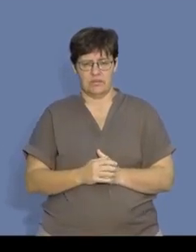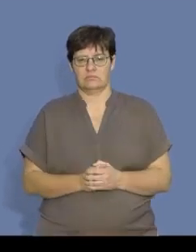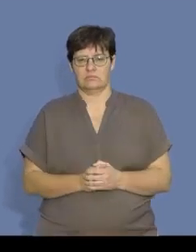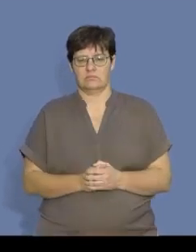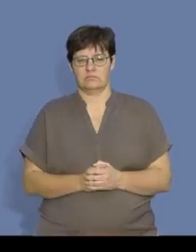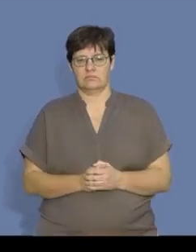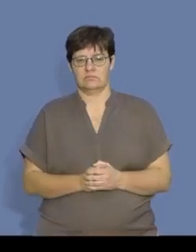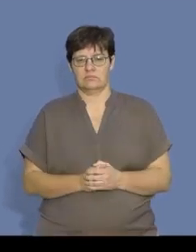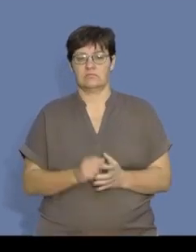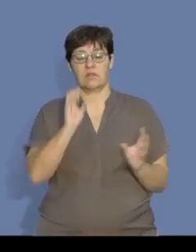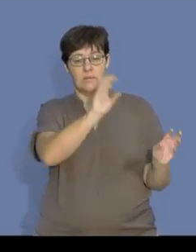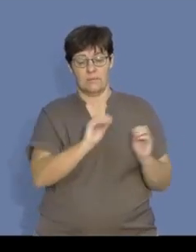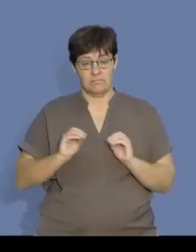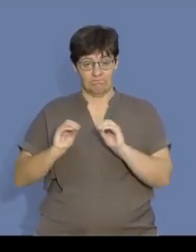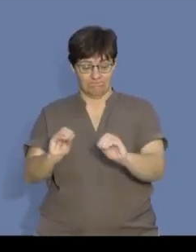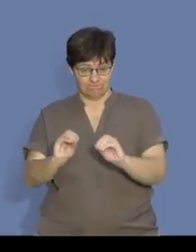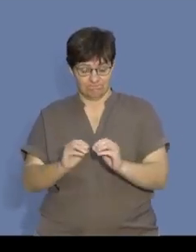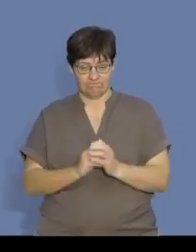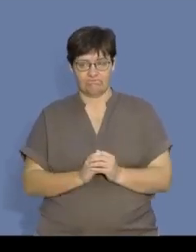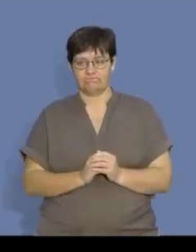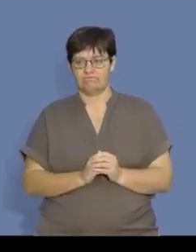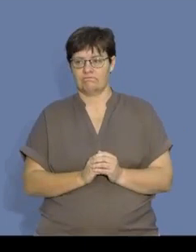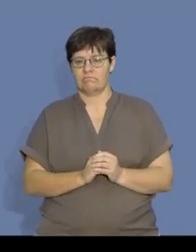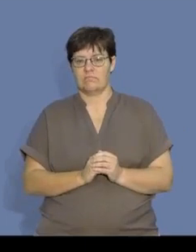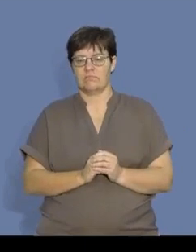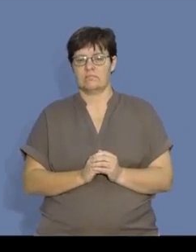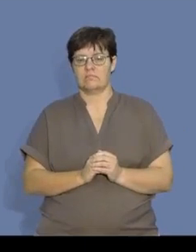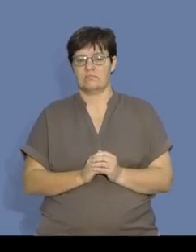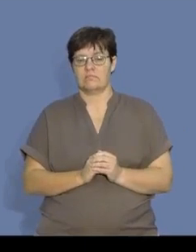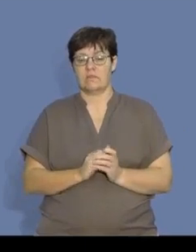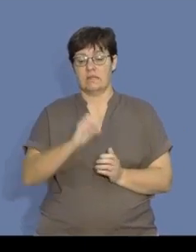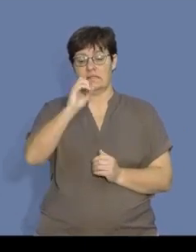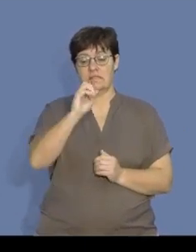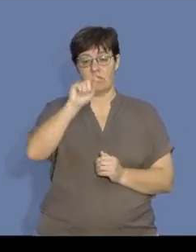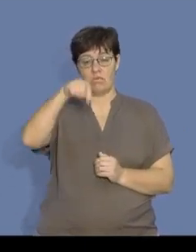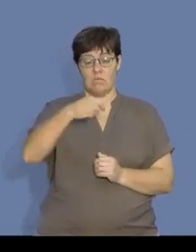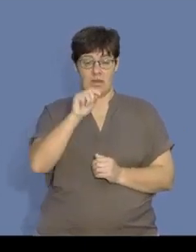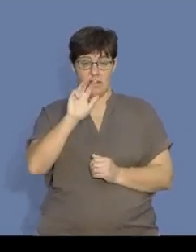0,9:1. Let's fill it in. So it is